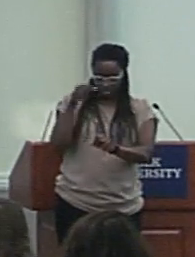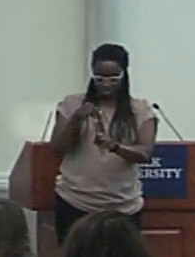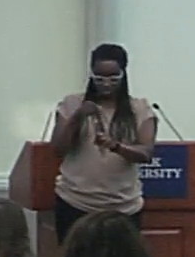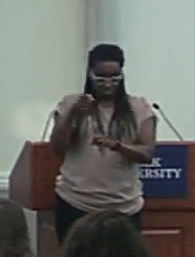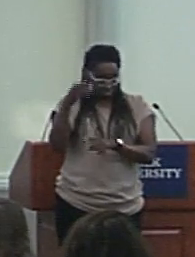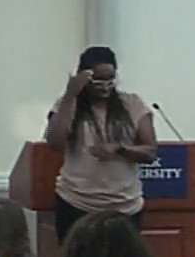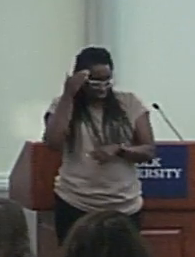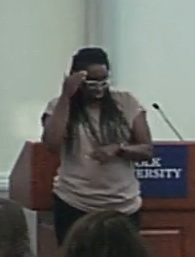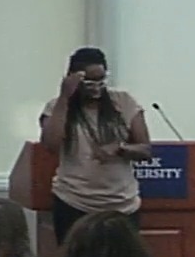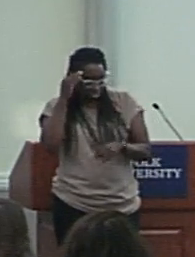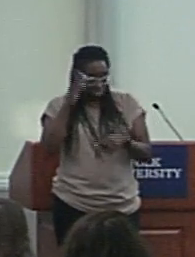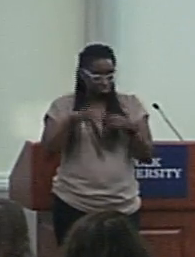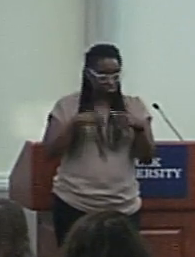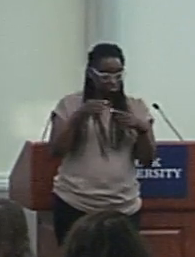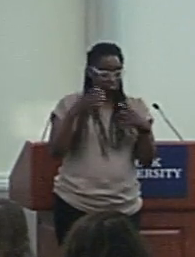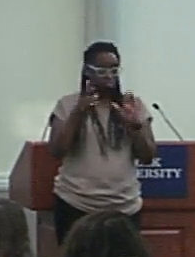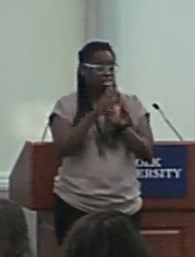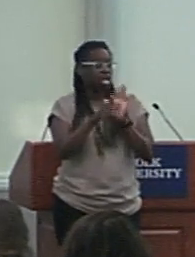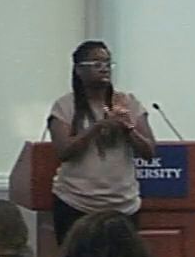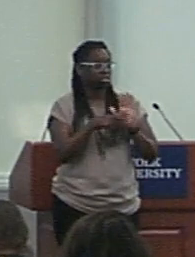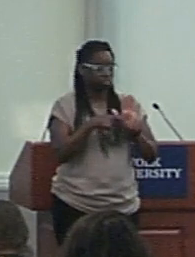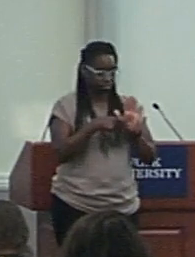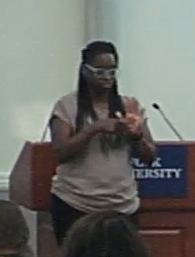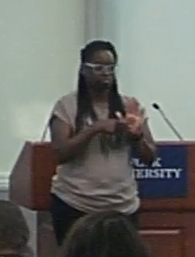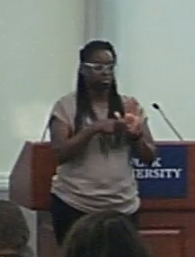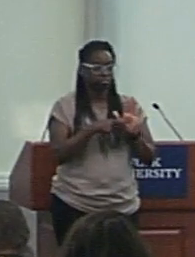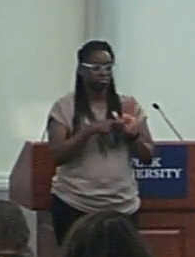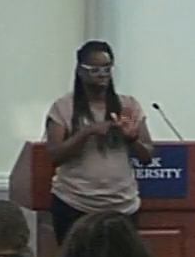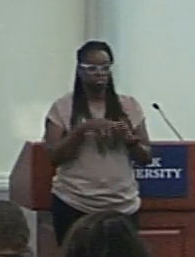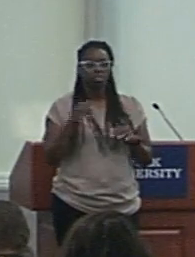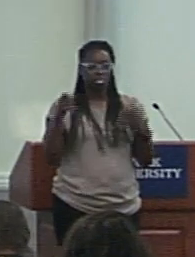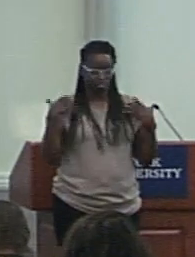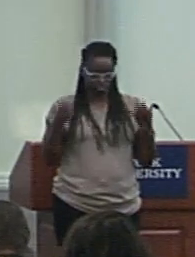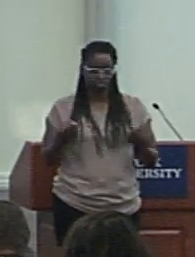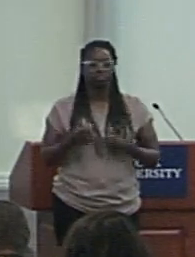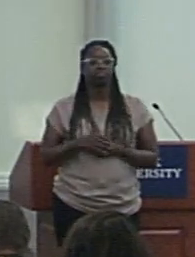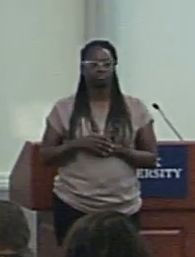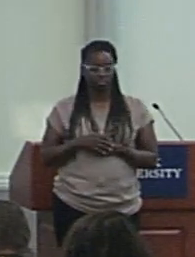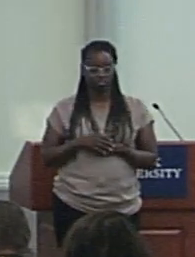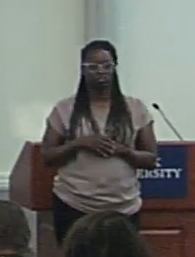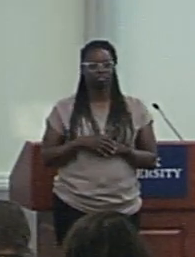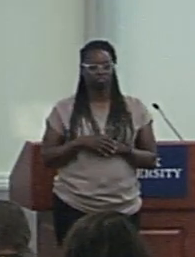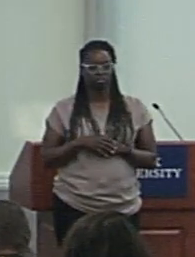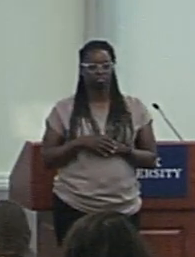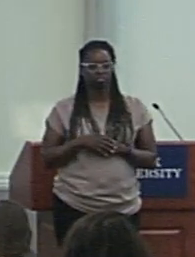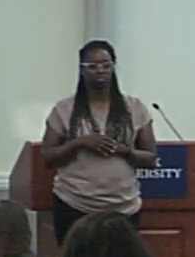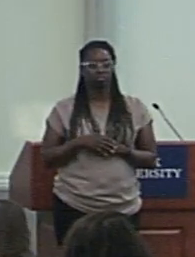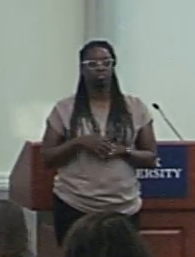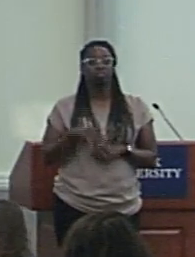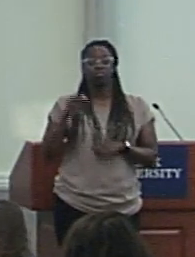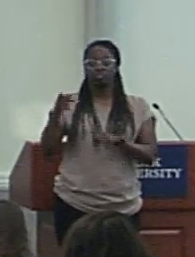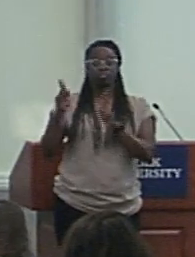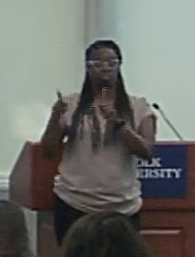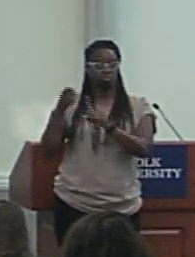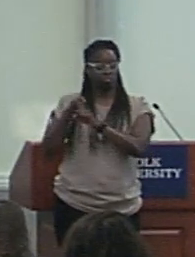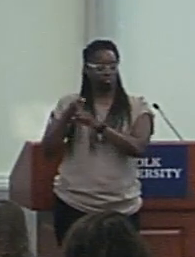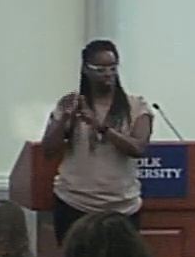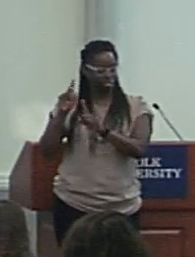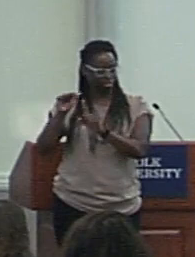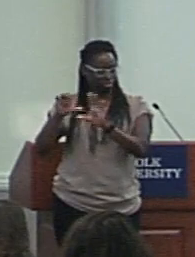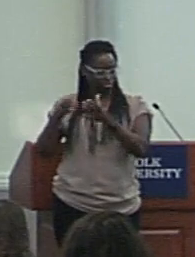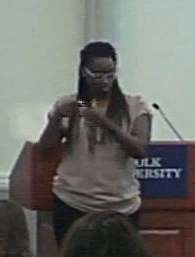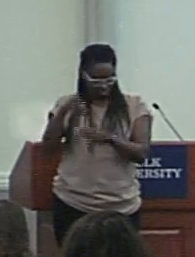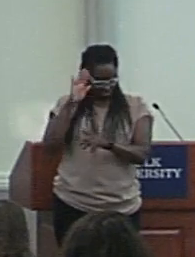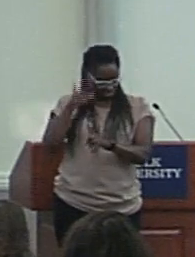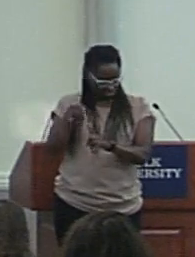new policy directive is impacting specifically individuals with disabilities. There was an update recently to